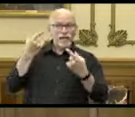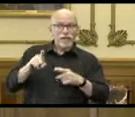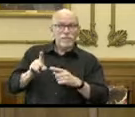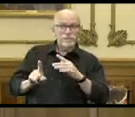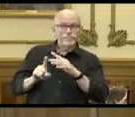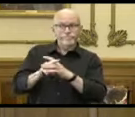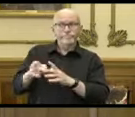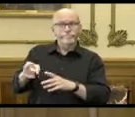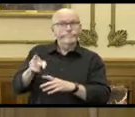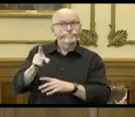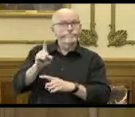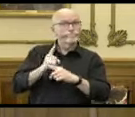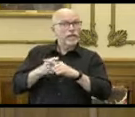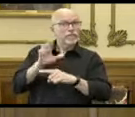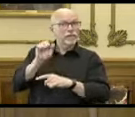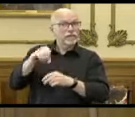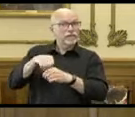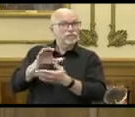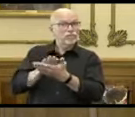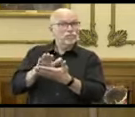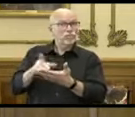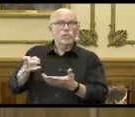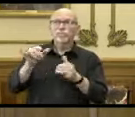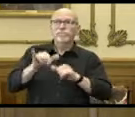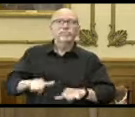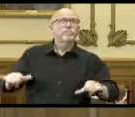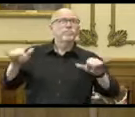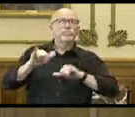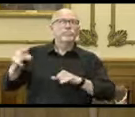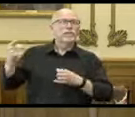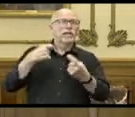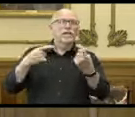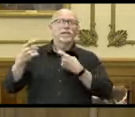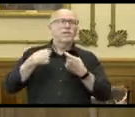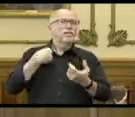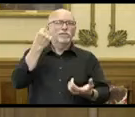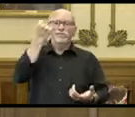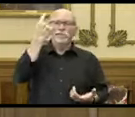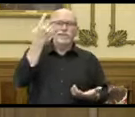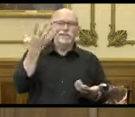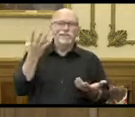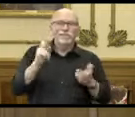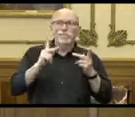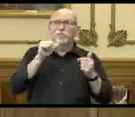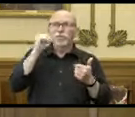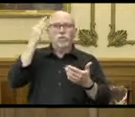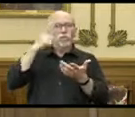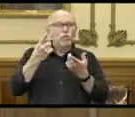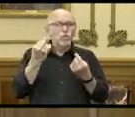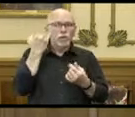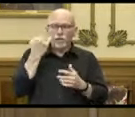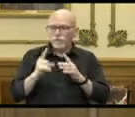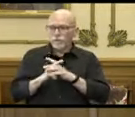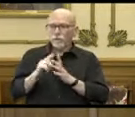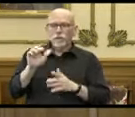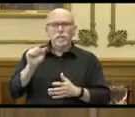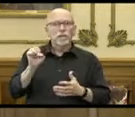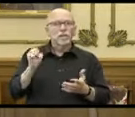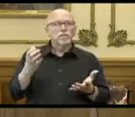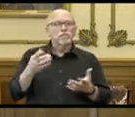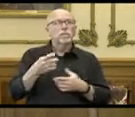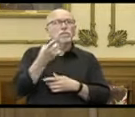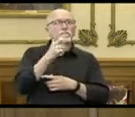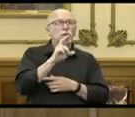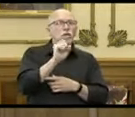school is a reoccurring theme, understandably so. Dr. Sullivan and